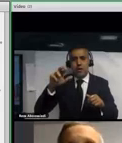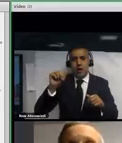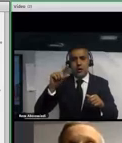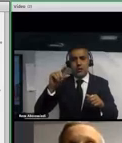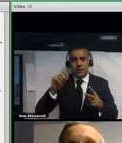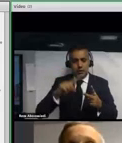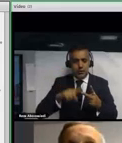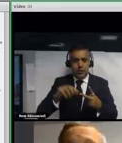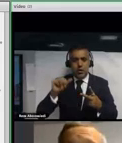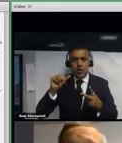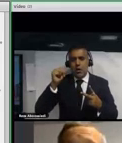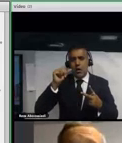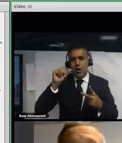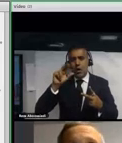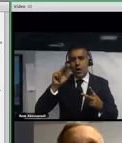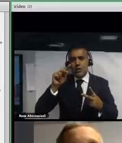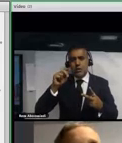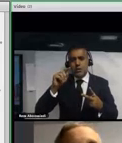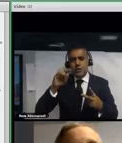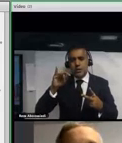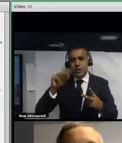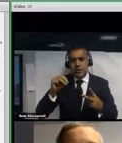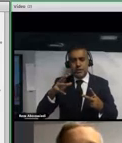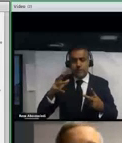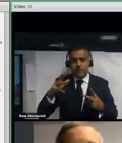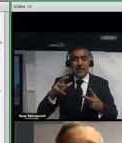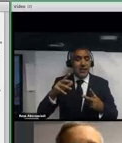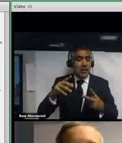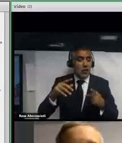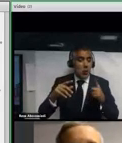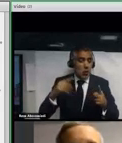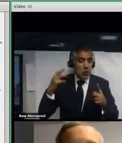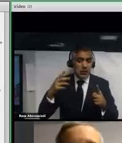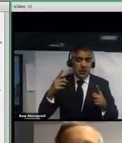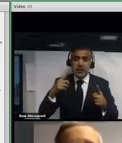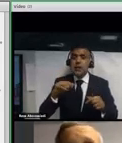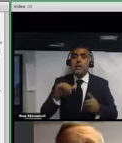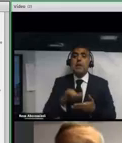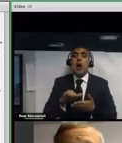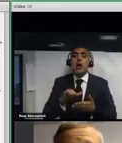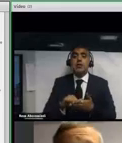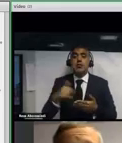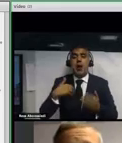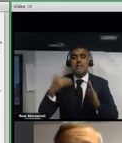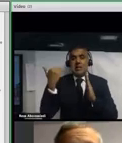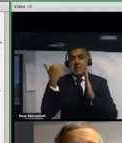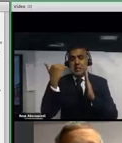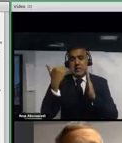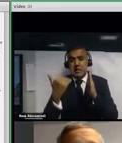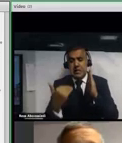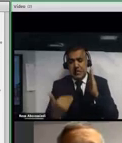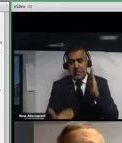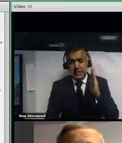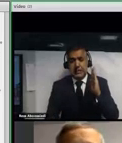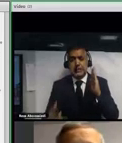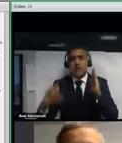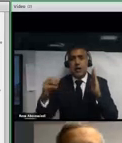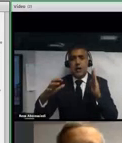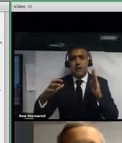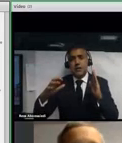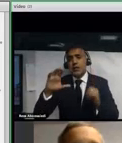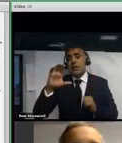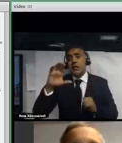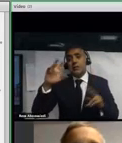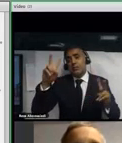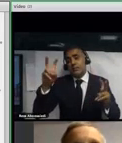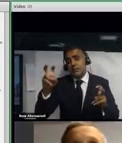you? One reason this doesn't work, it's impossible to have a complete list of conditions. So you're going to miss some